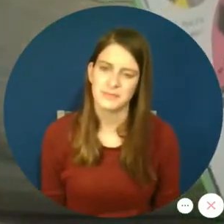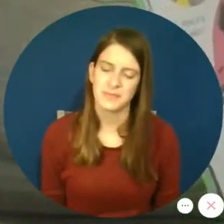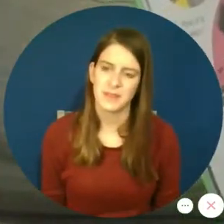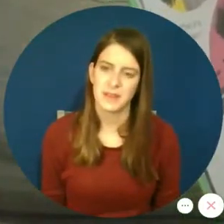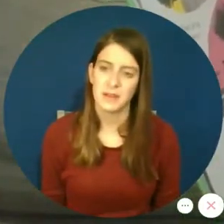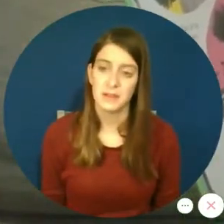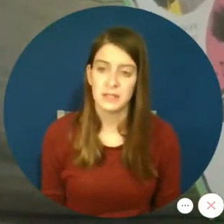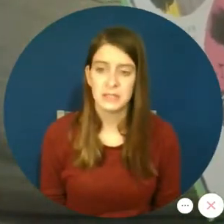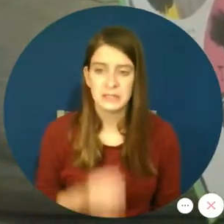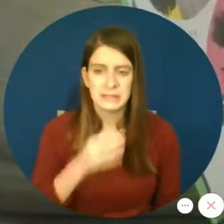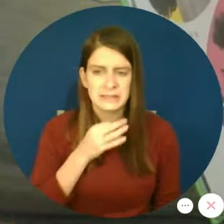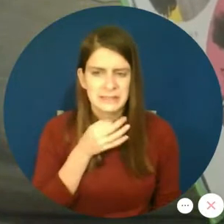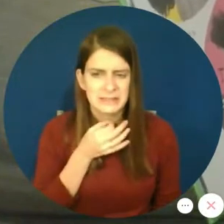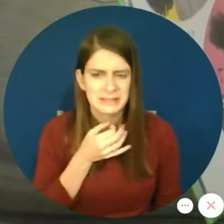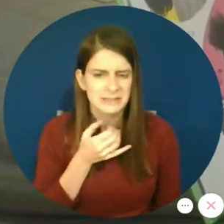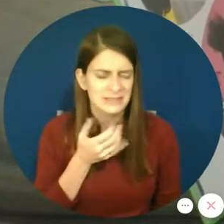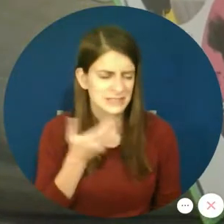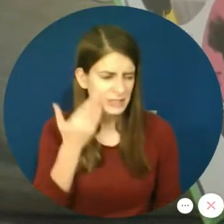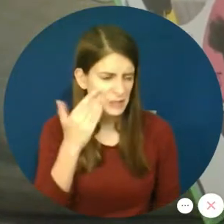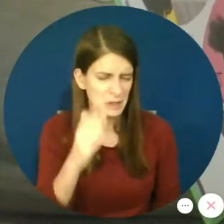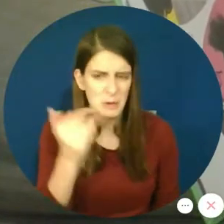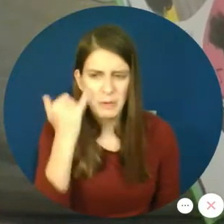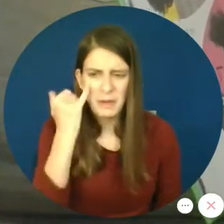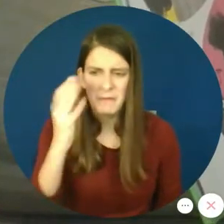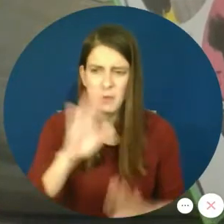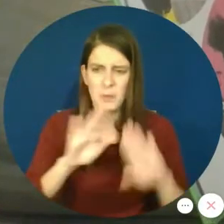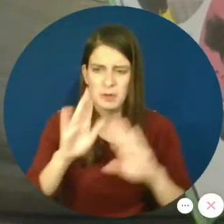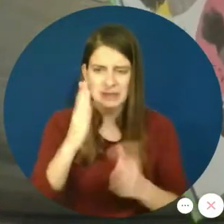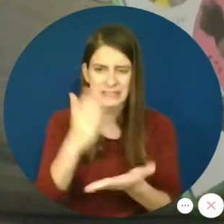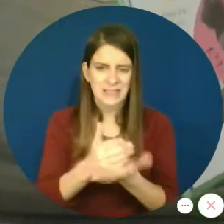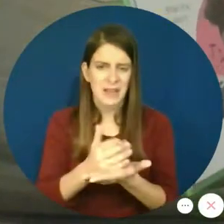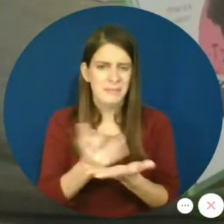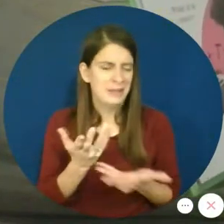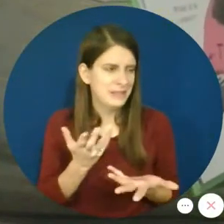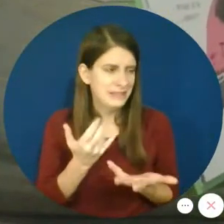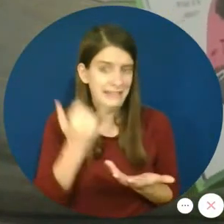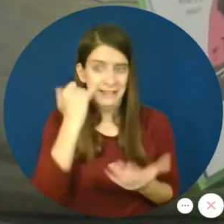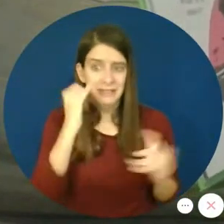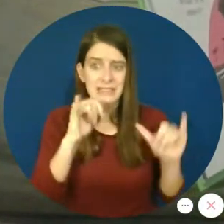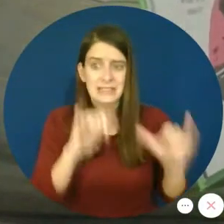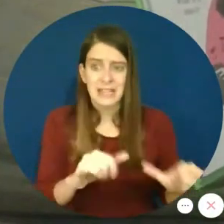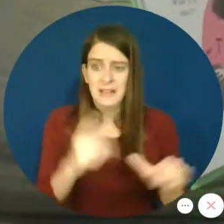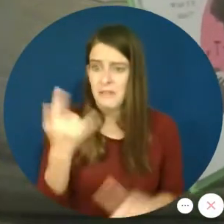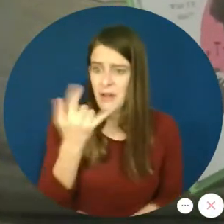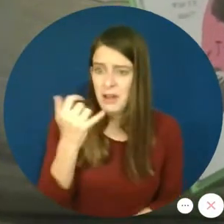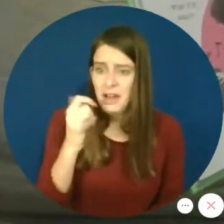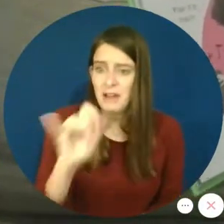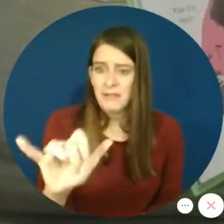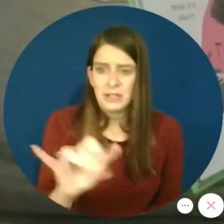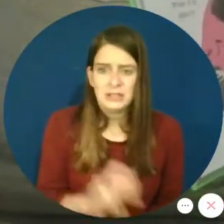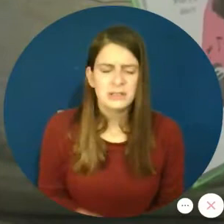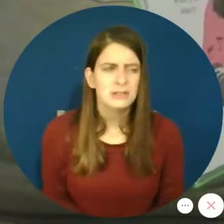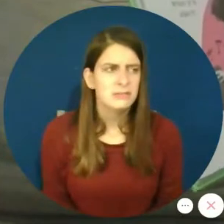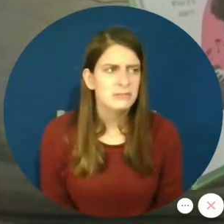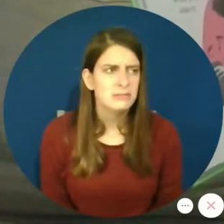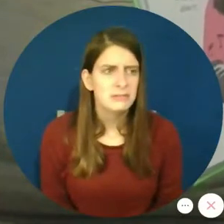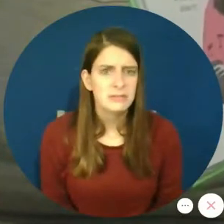Ruby wondered if the worry would ever go away. What if it didn't? What if it stayed with